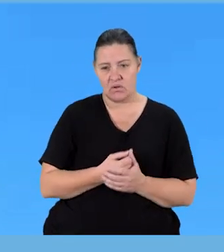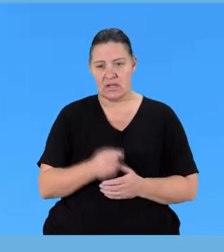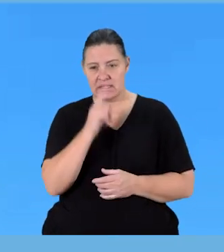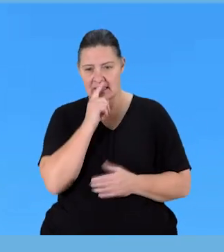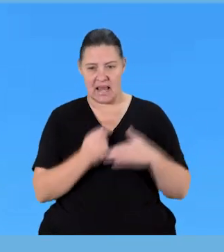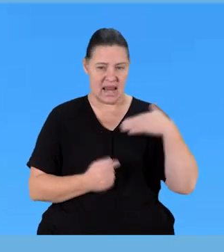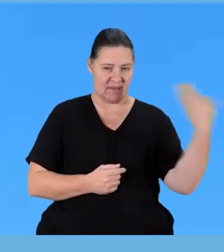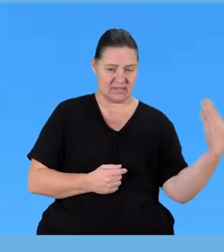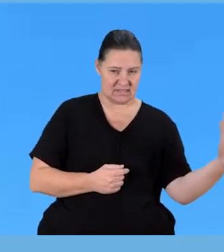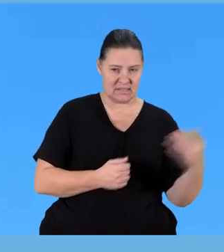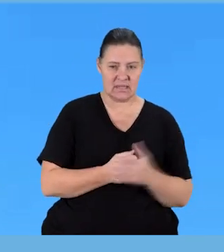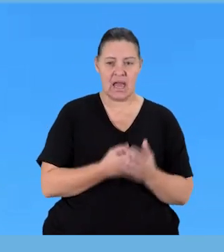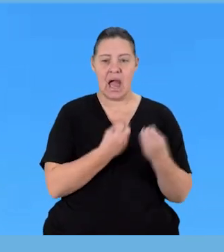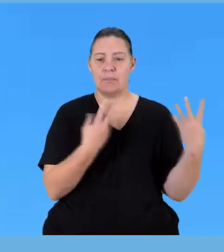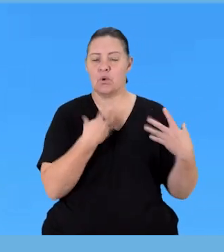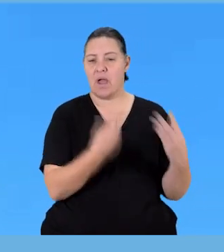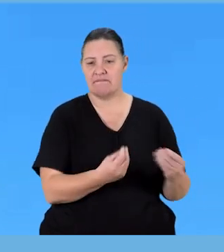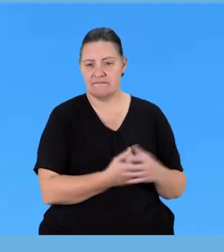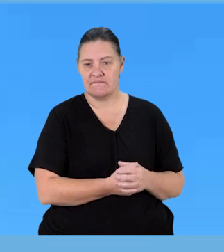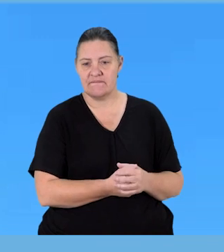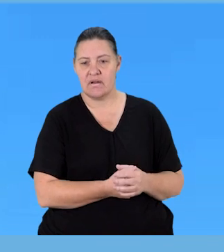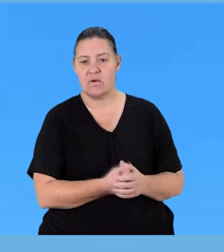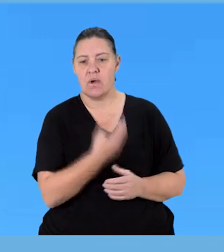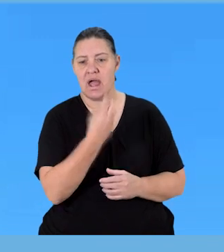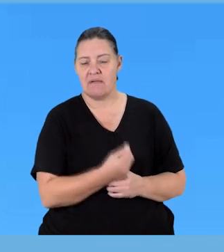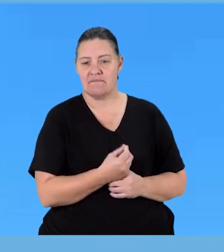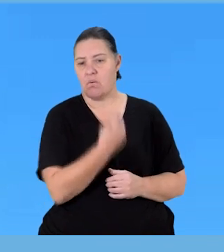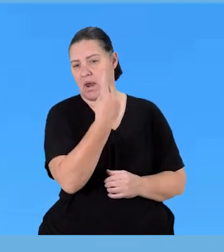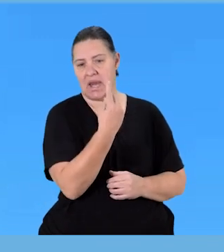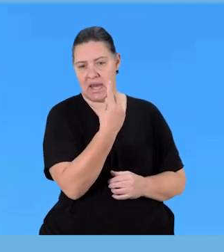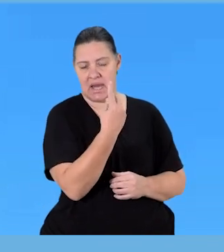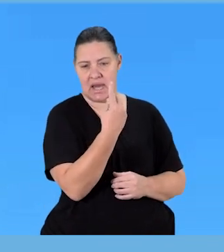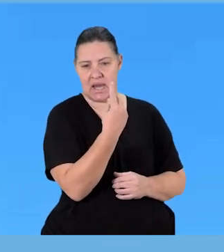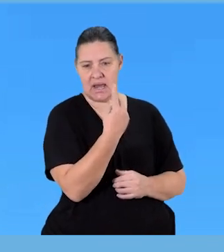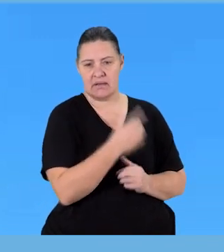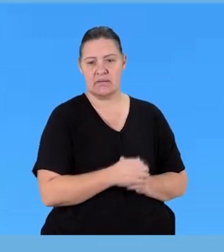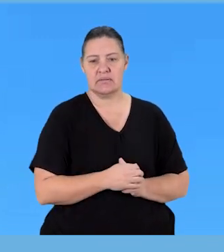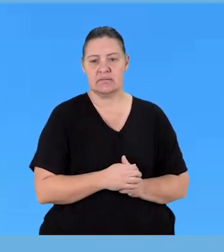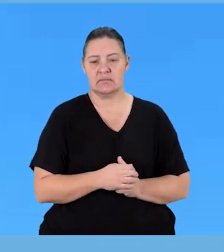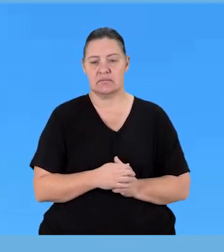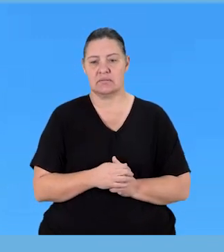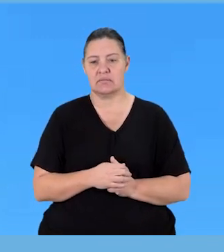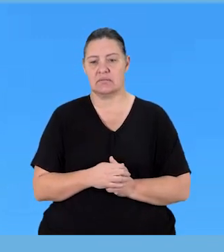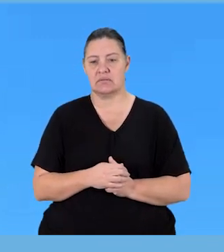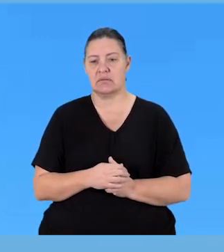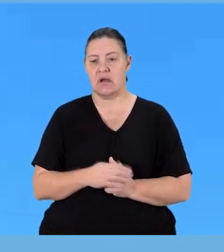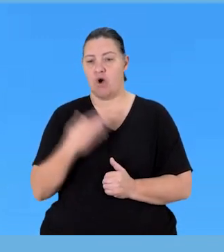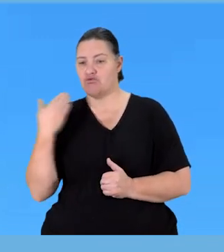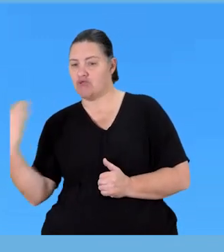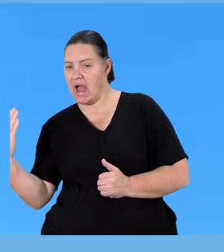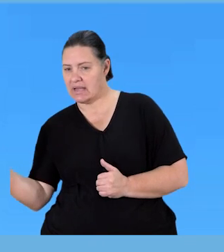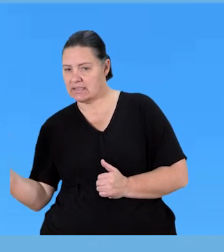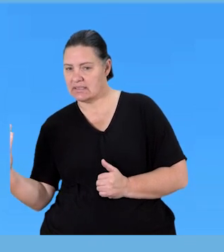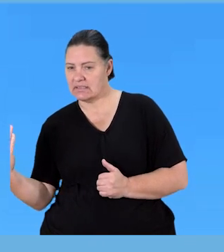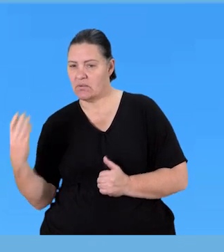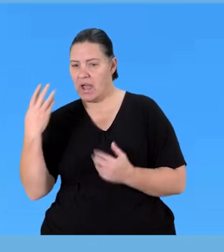left-hand side here. How many do we have? We only have just the one, so it is 1. Then on the right-hand side,